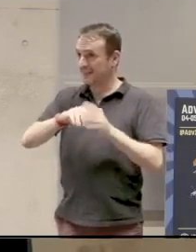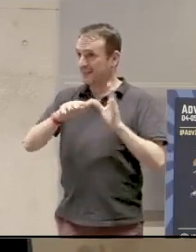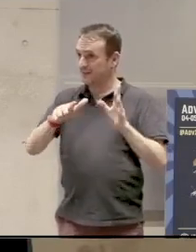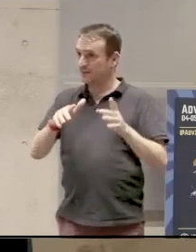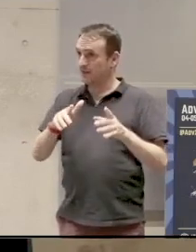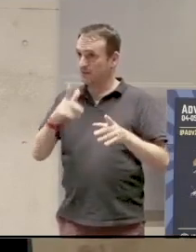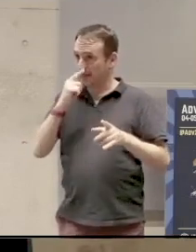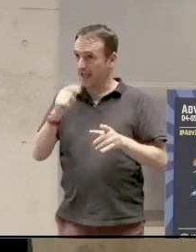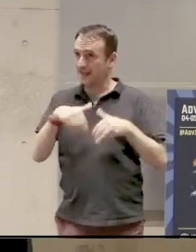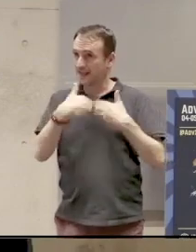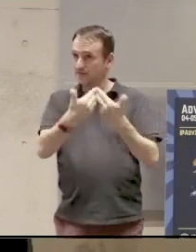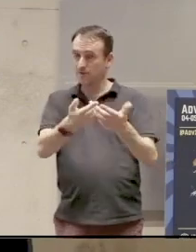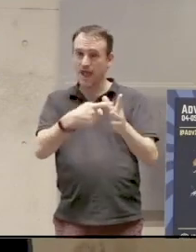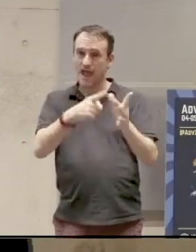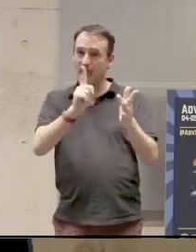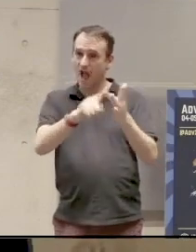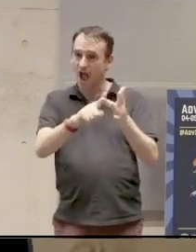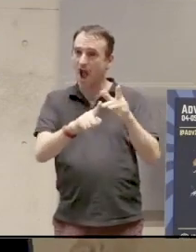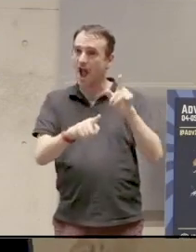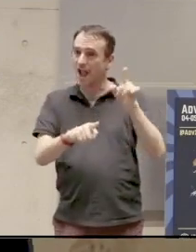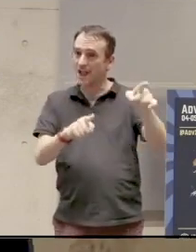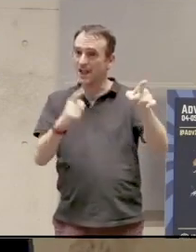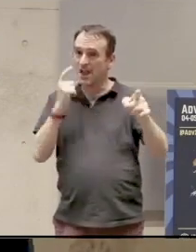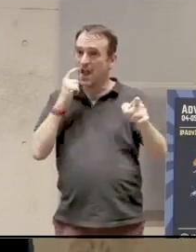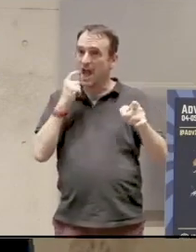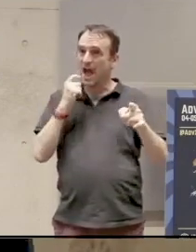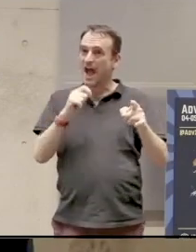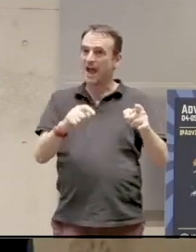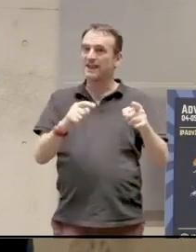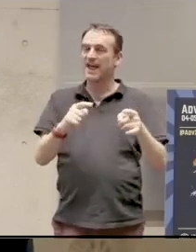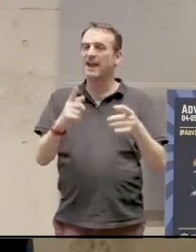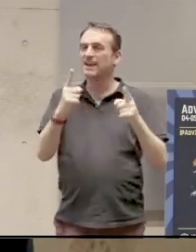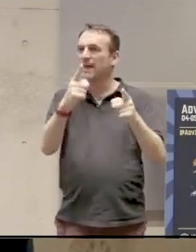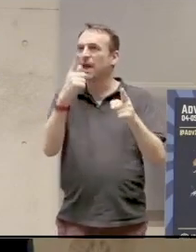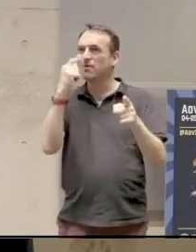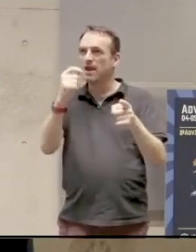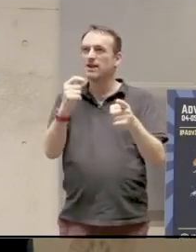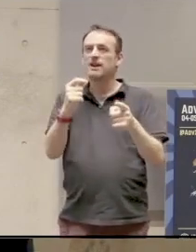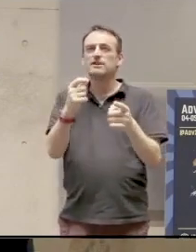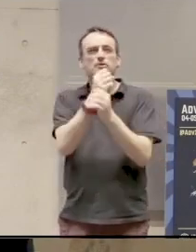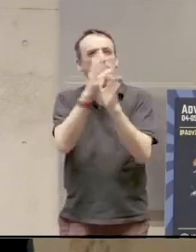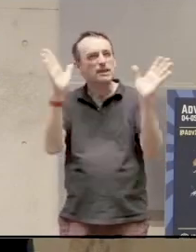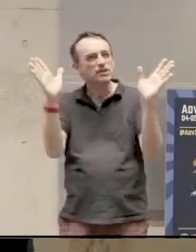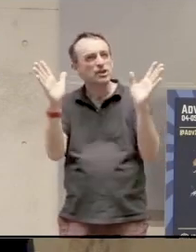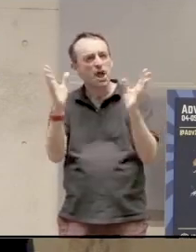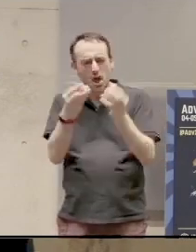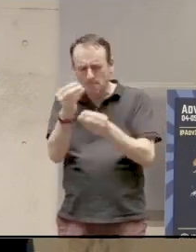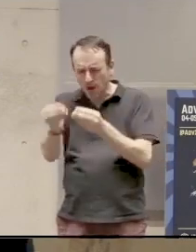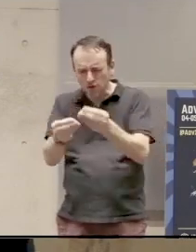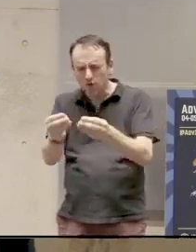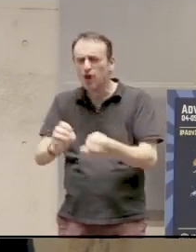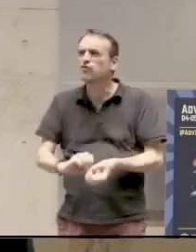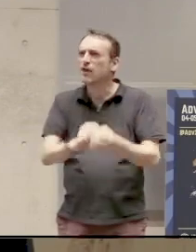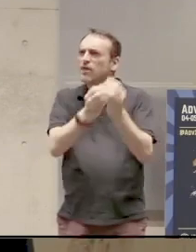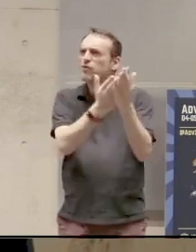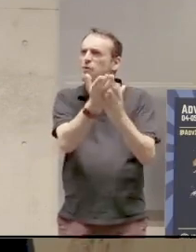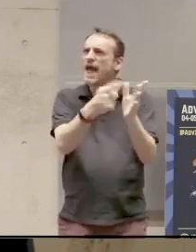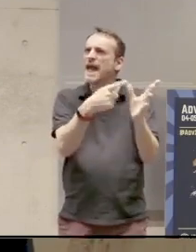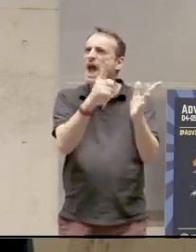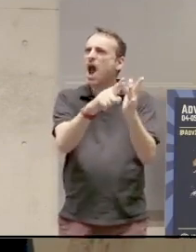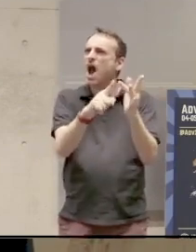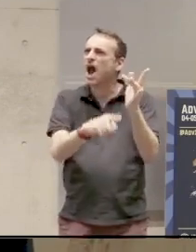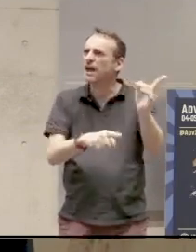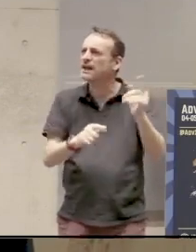sausage fingers and... can you imagine an AI puzzle? What that would be like?